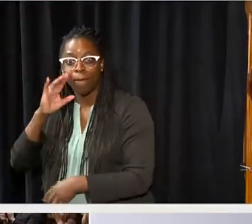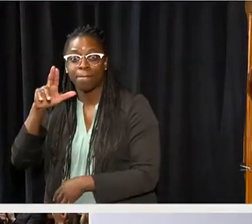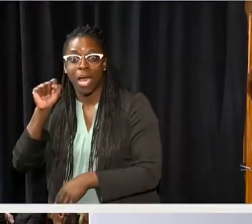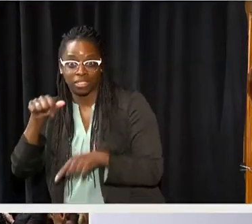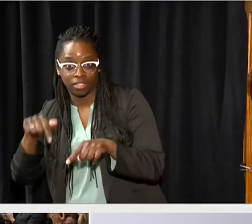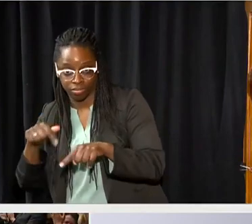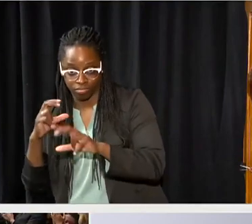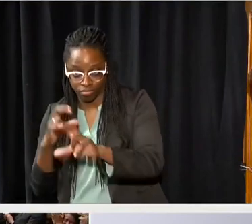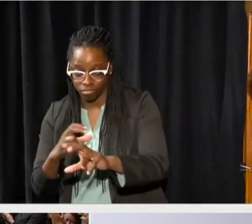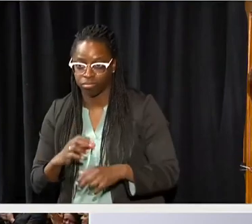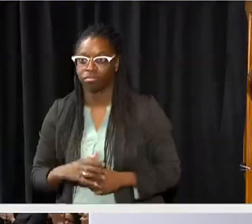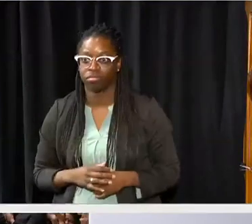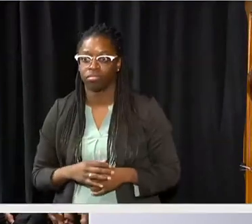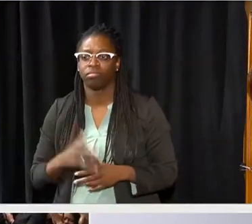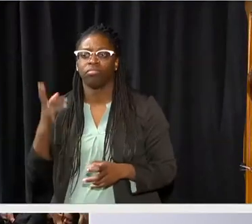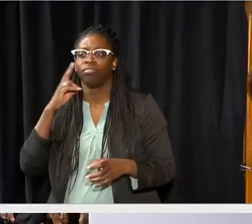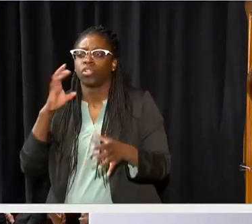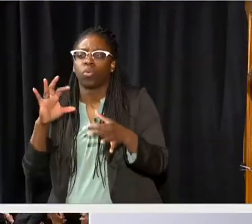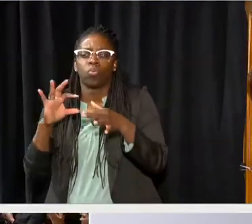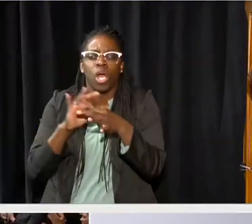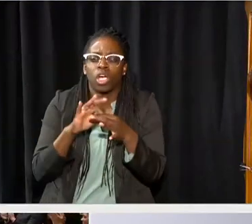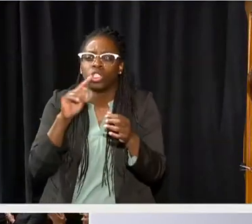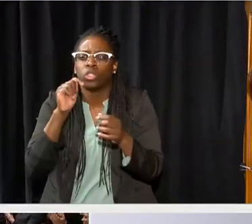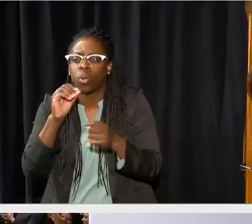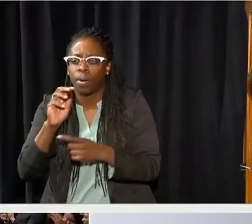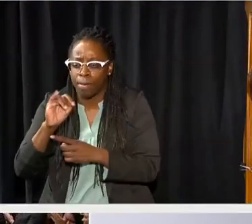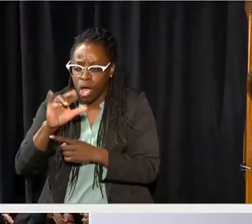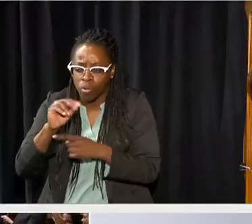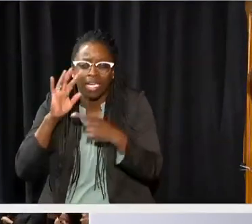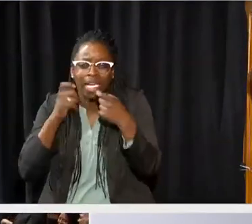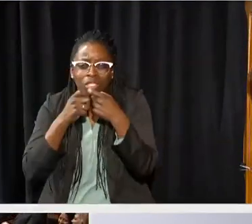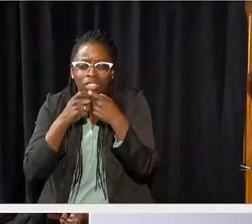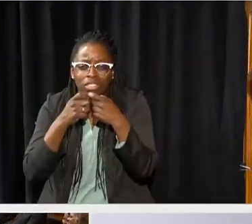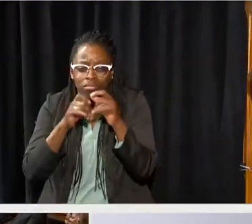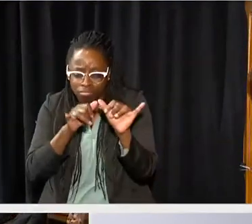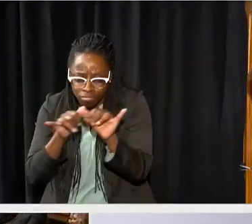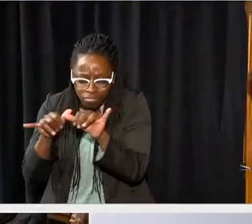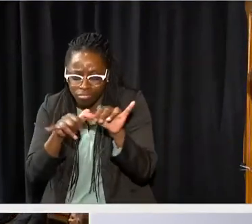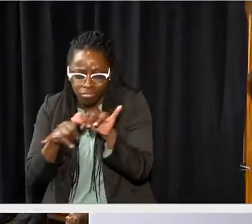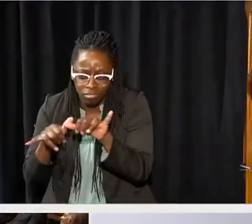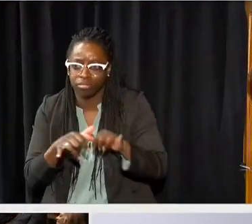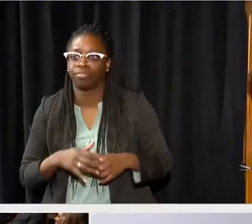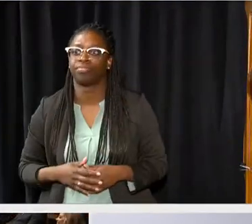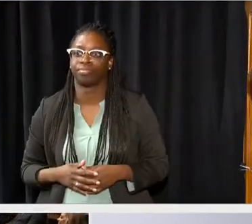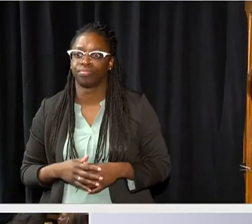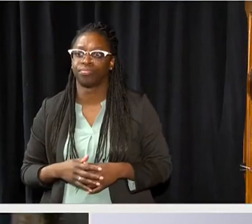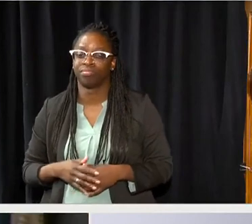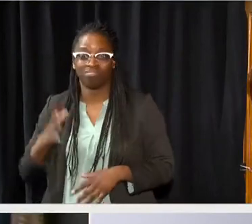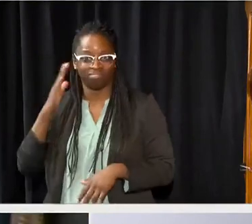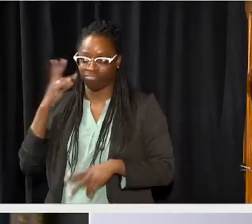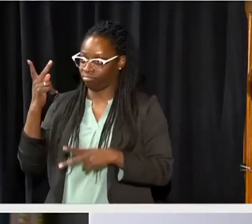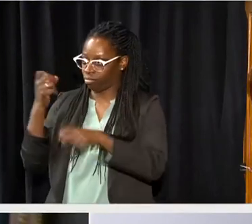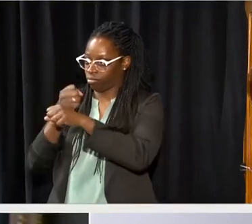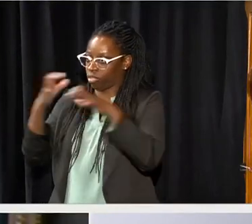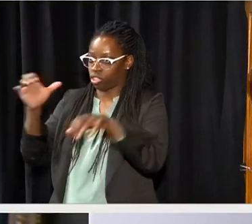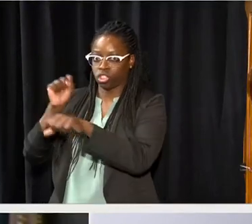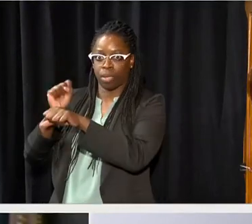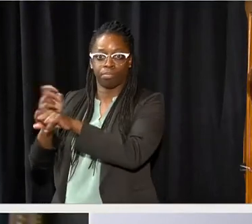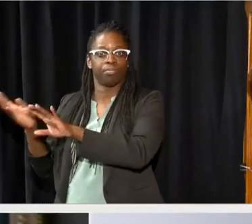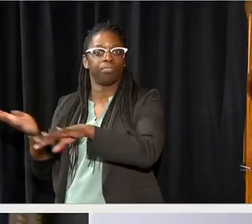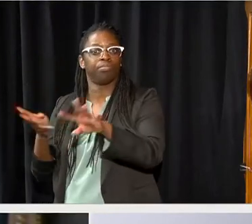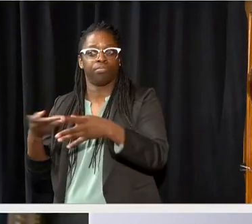It's going to accelerate advanced manufacturing and create great jobs all across our